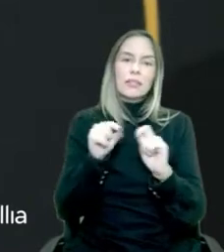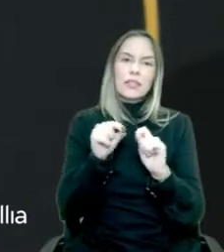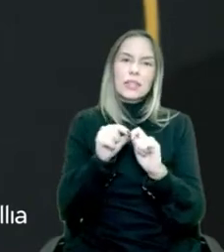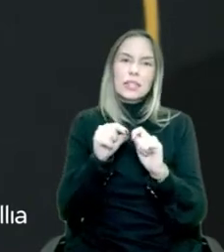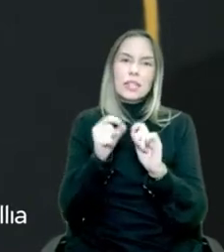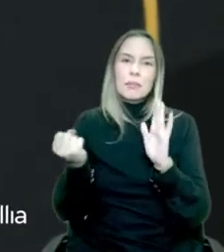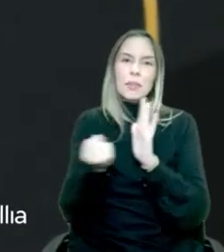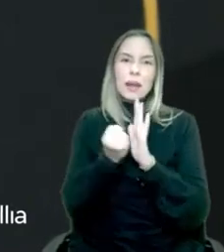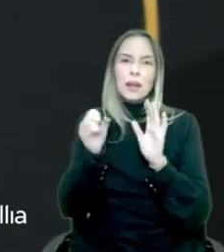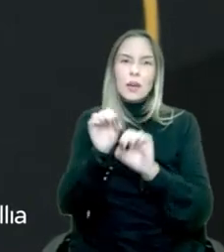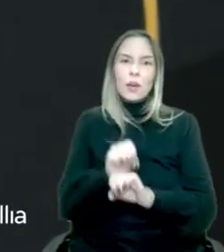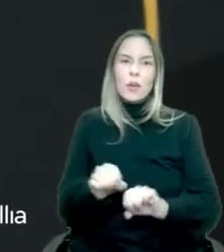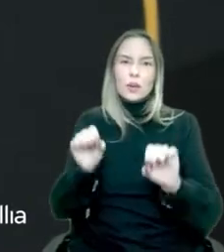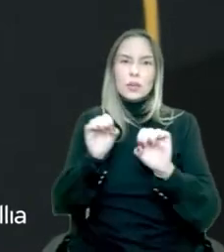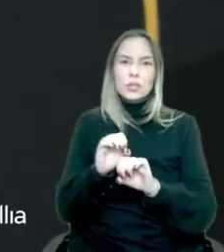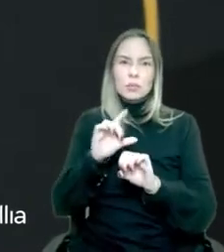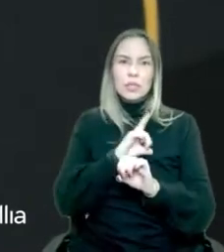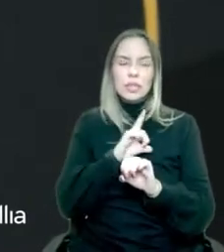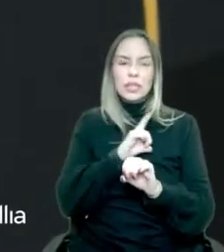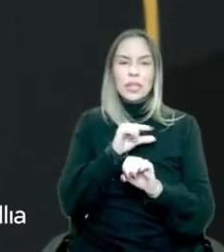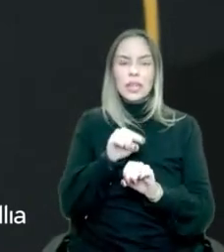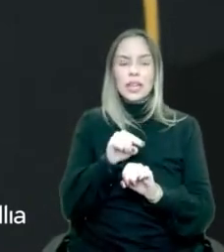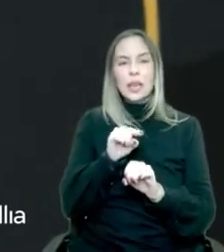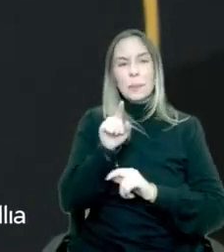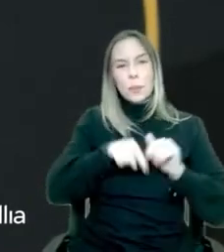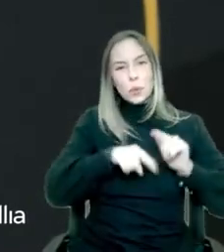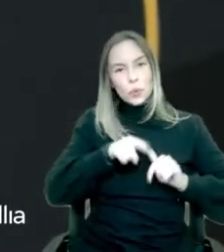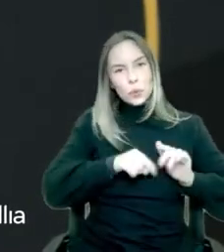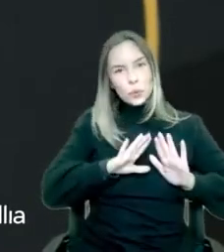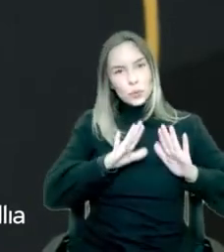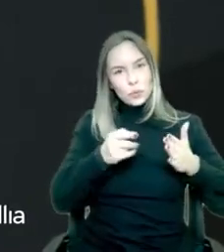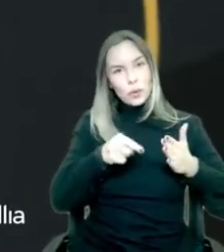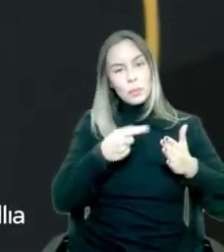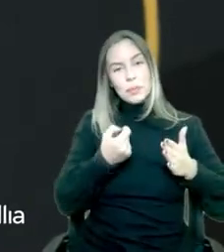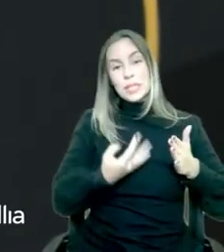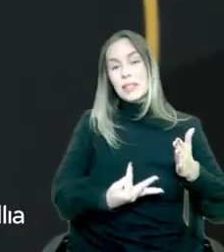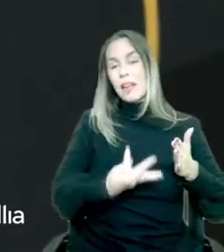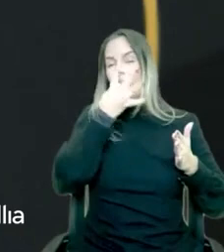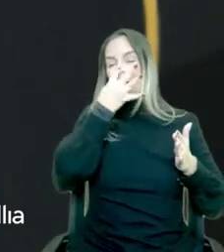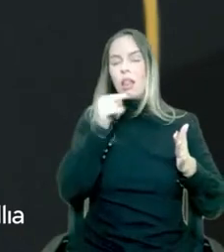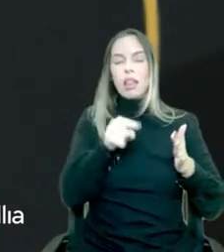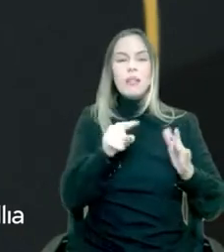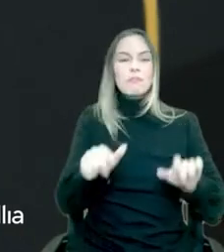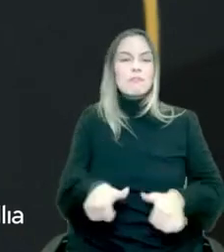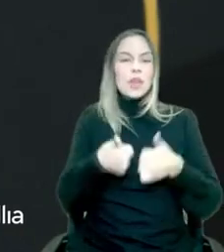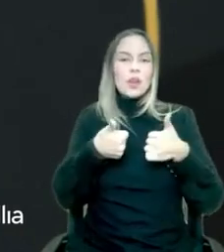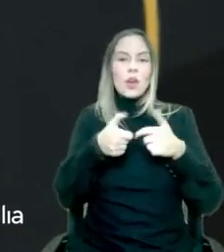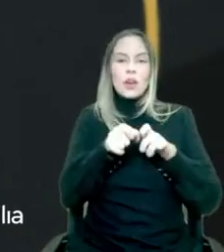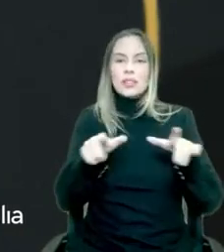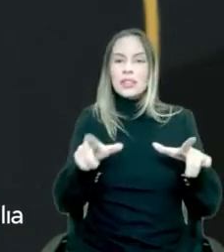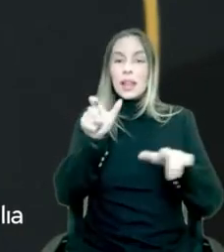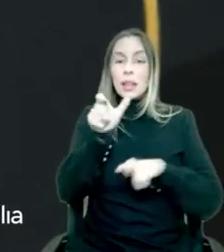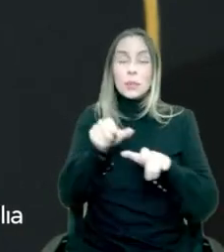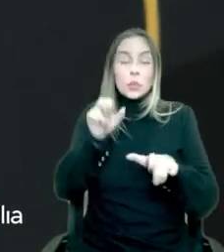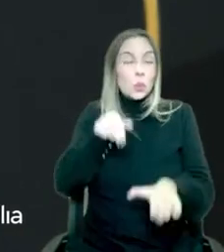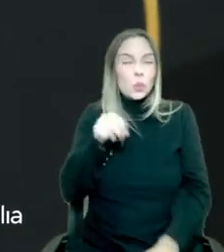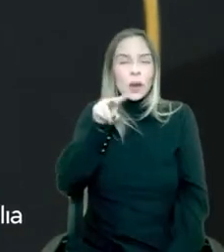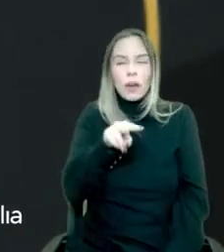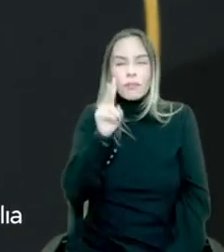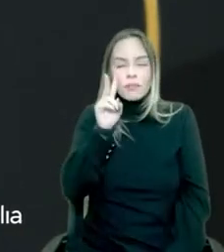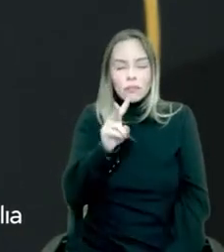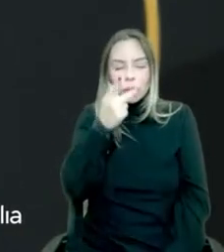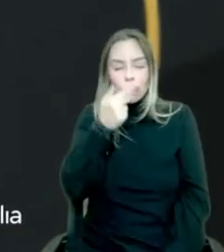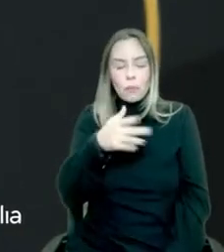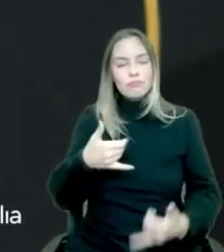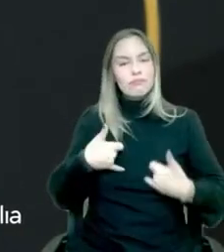on the product, and the product has to be unbelievable, best in class, something no one's ever seen before, and we're very proud of that. And that's really the core of the business,